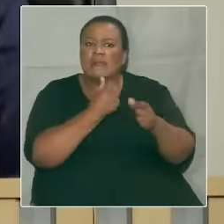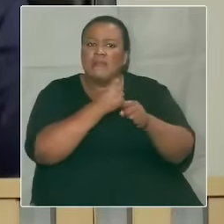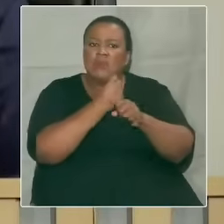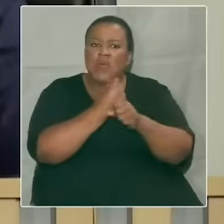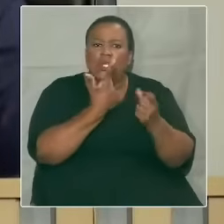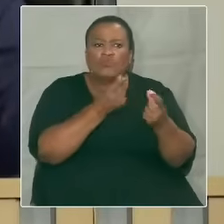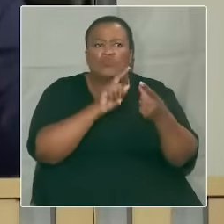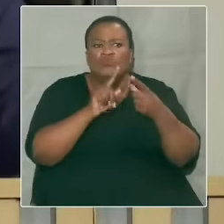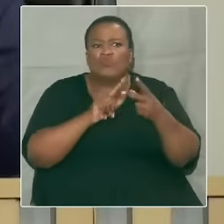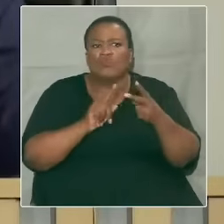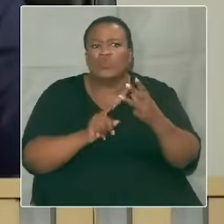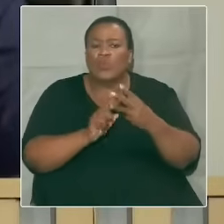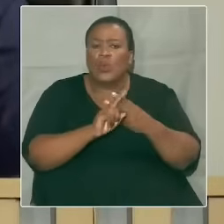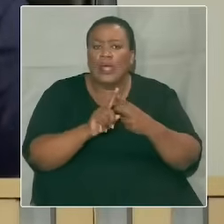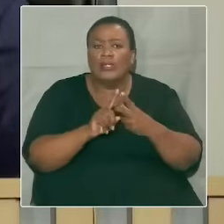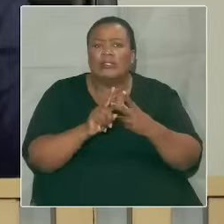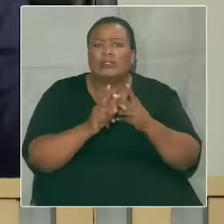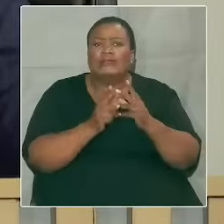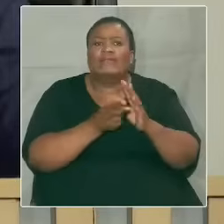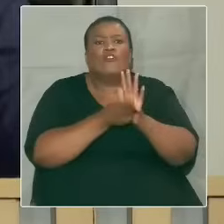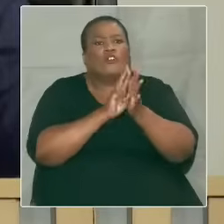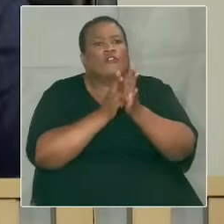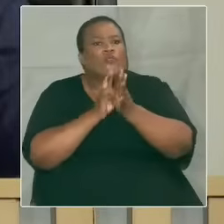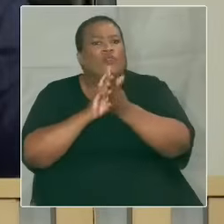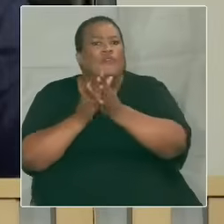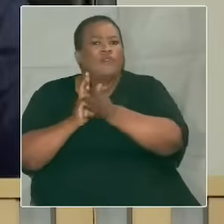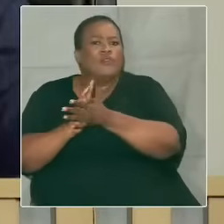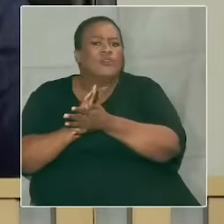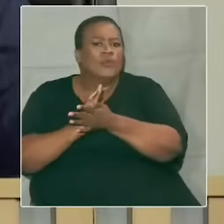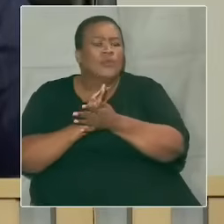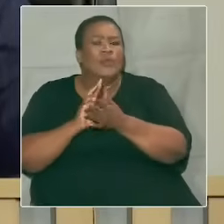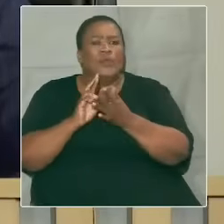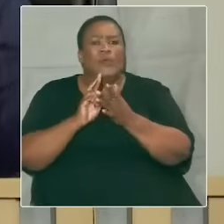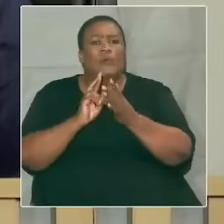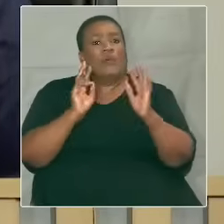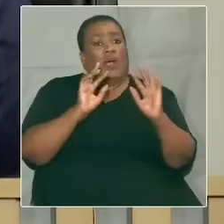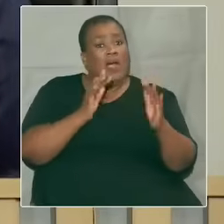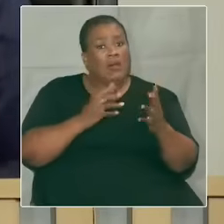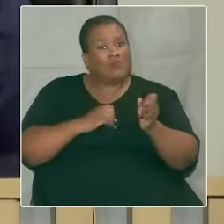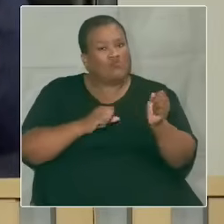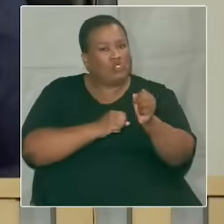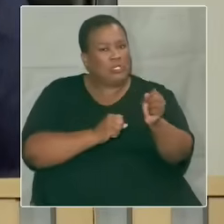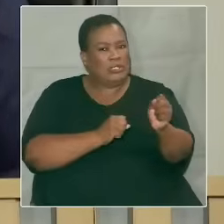and review, where necessary, their strategies.